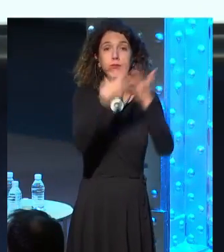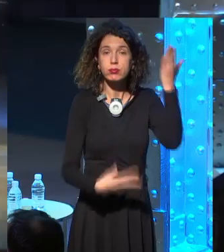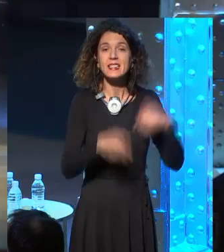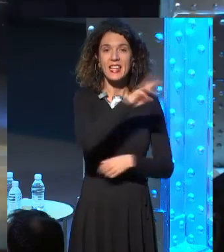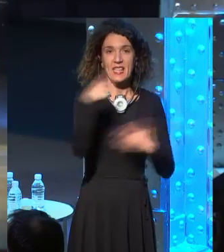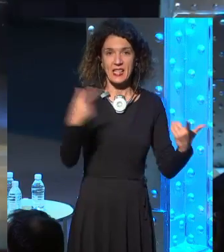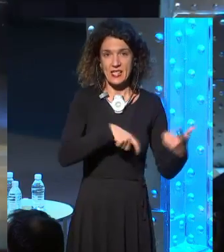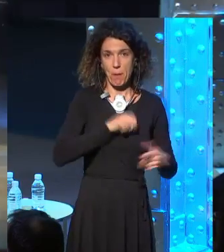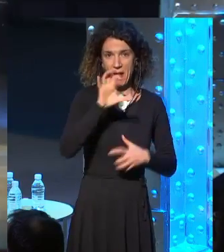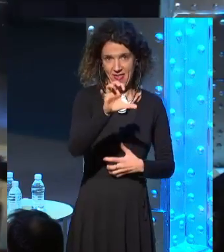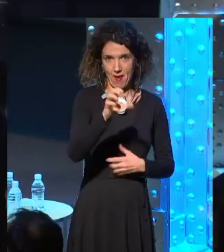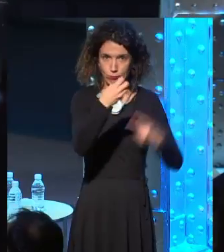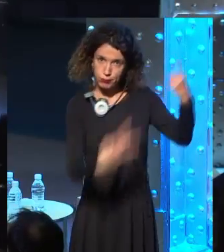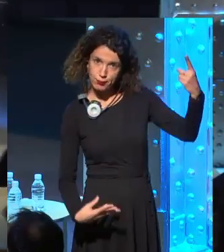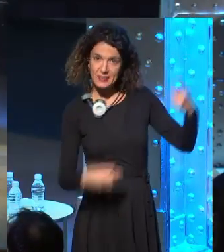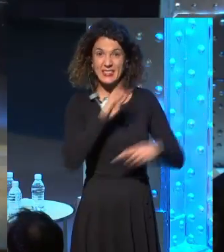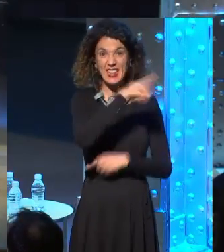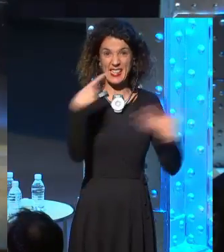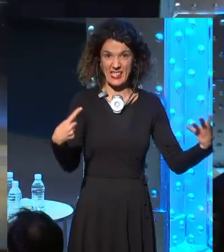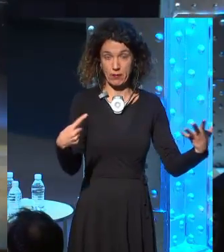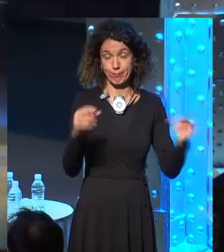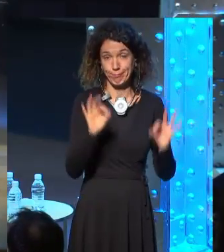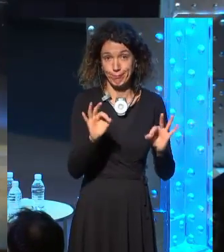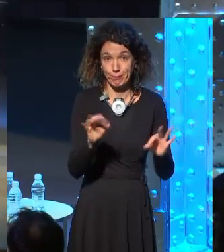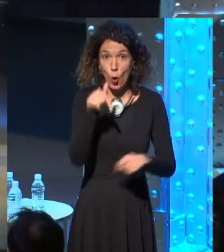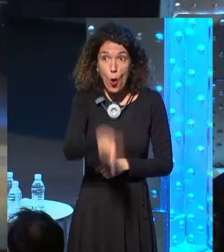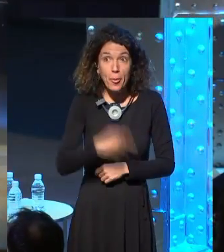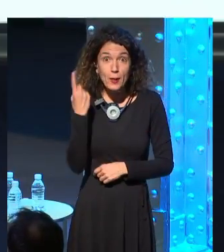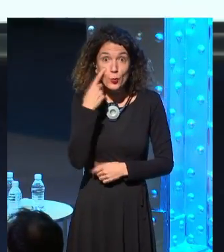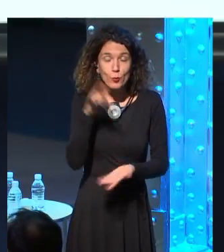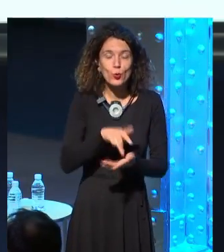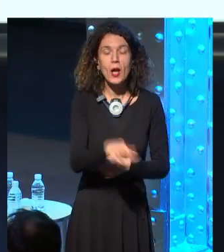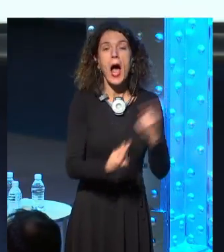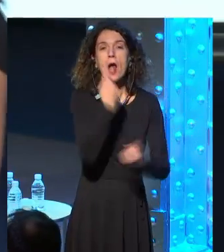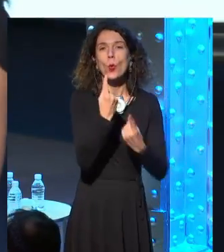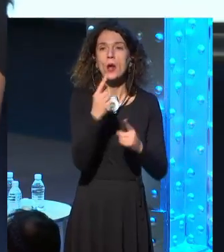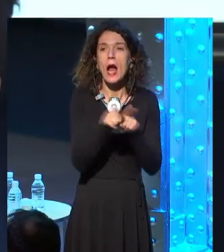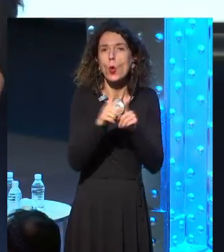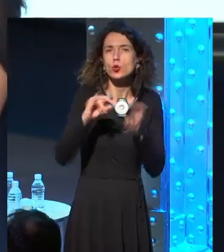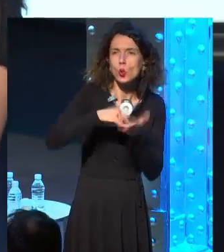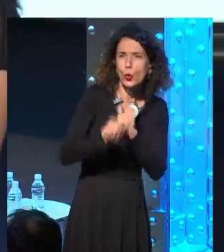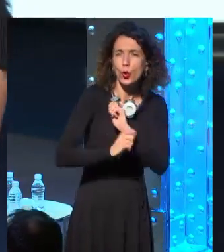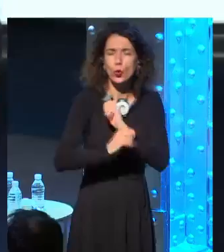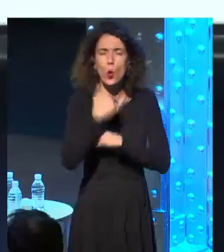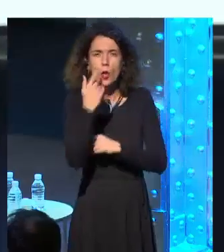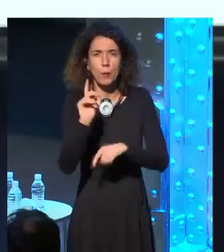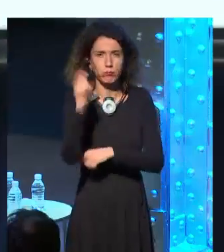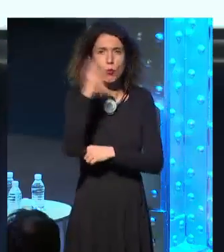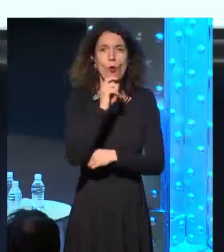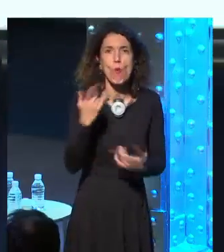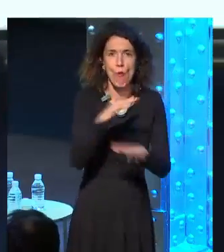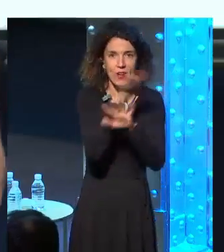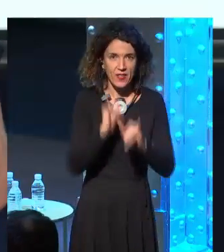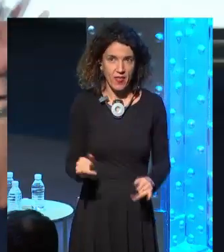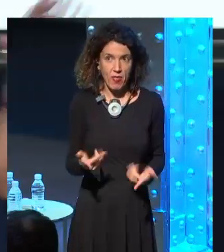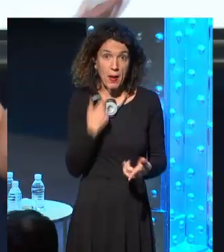happiest country in the world, and Spain only ranks in the 36th position. So let's see if we can